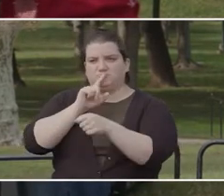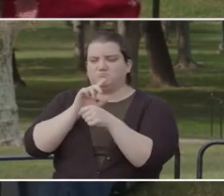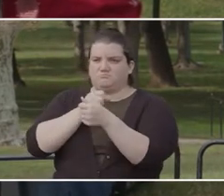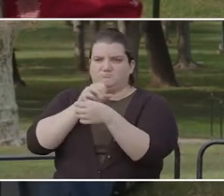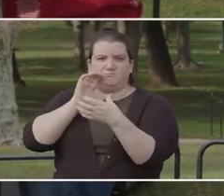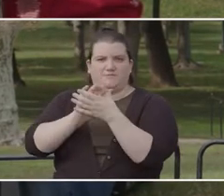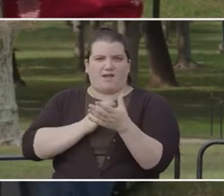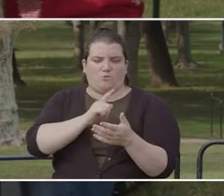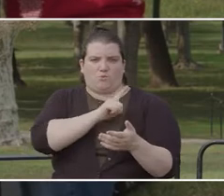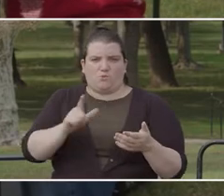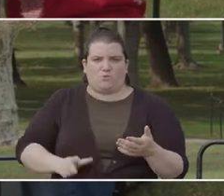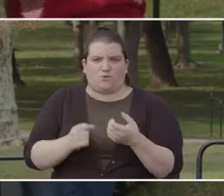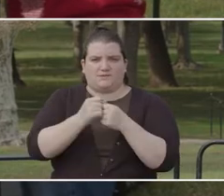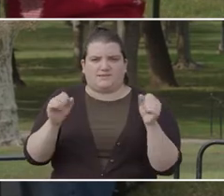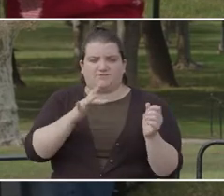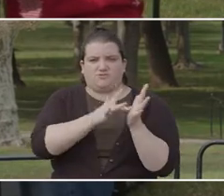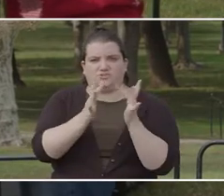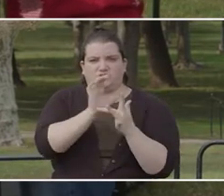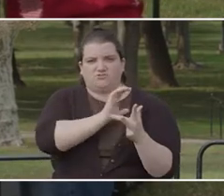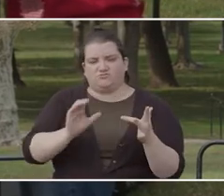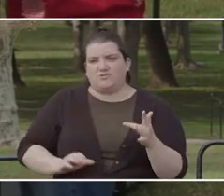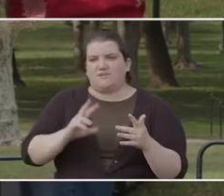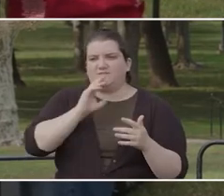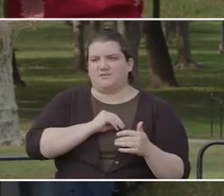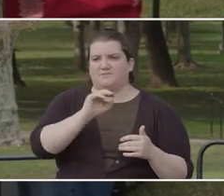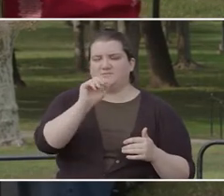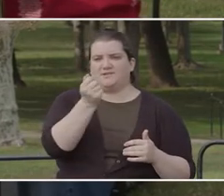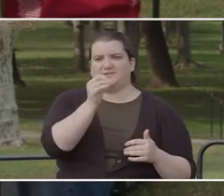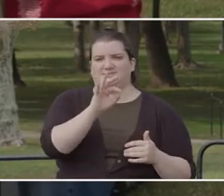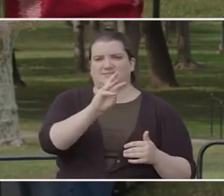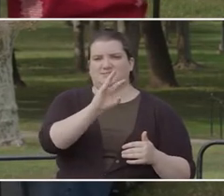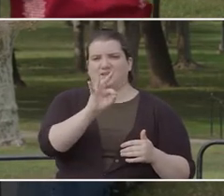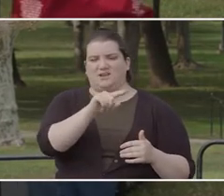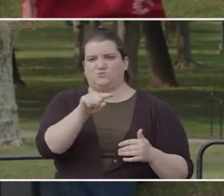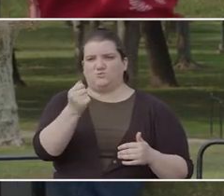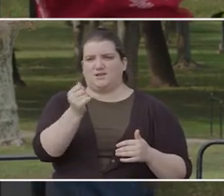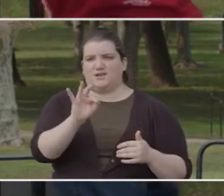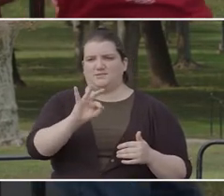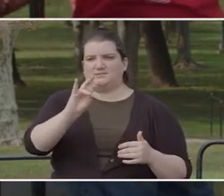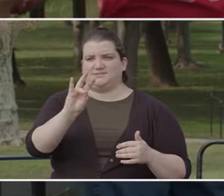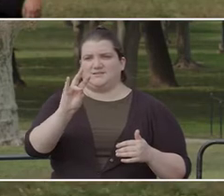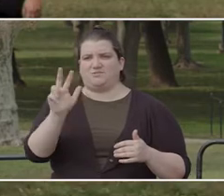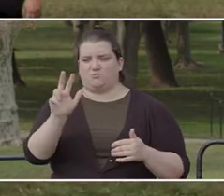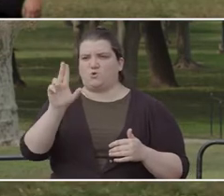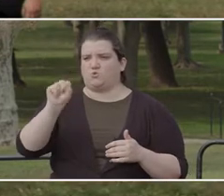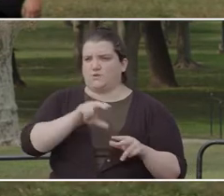Vietnam, 1969 to 1973, United States Navy. Our hero.